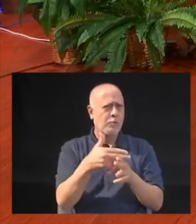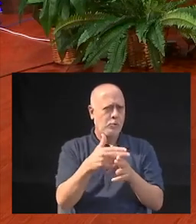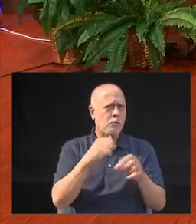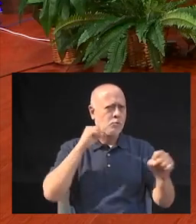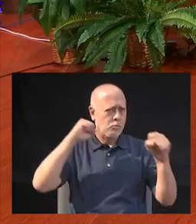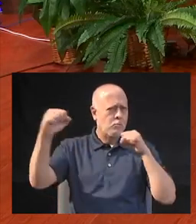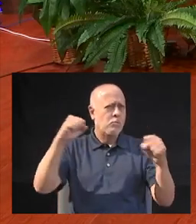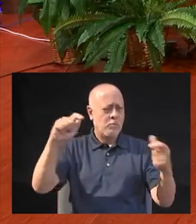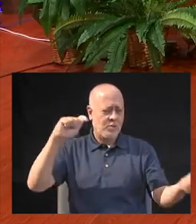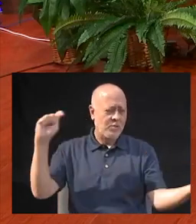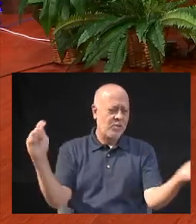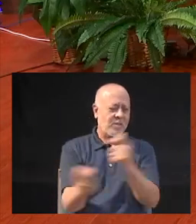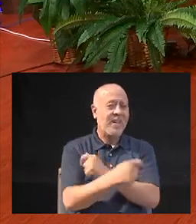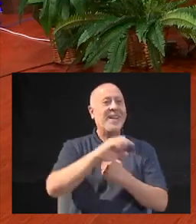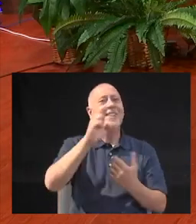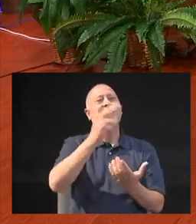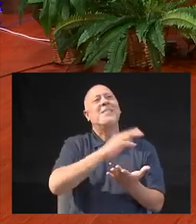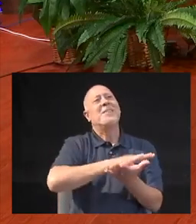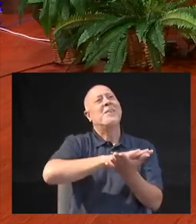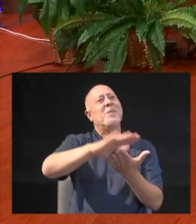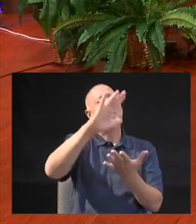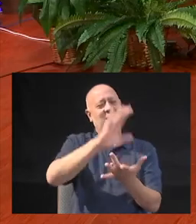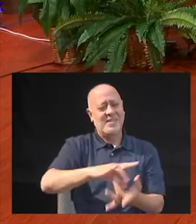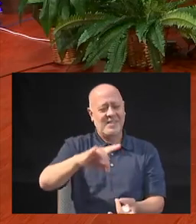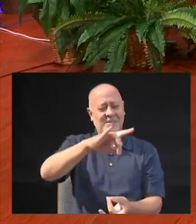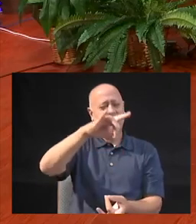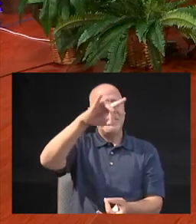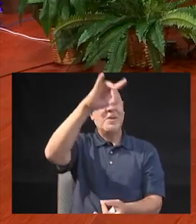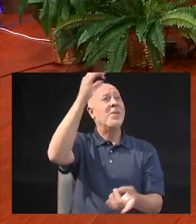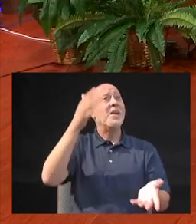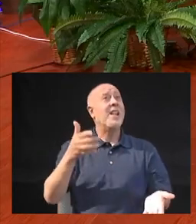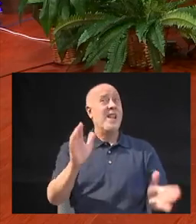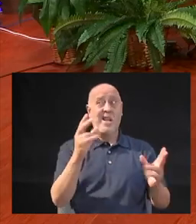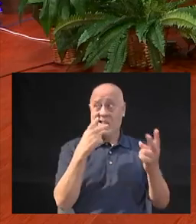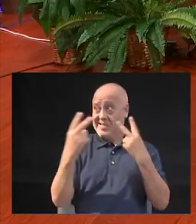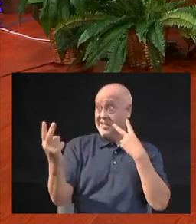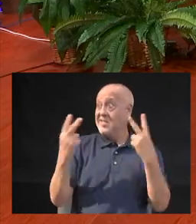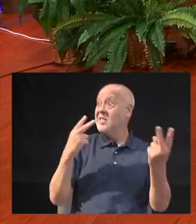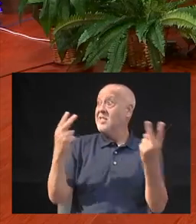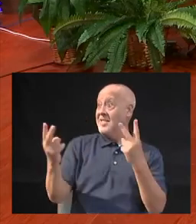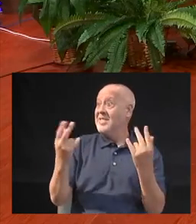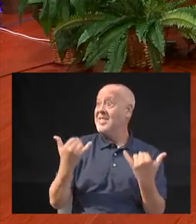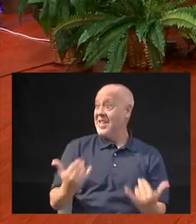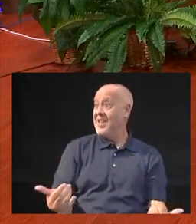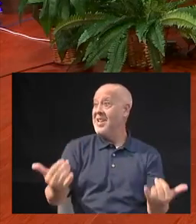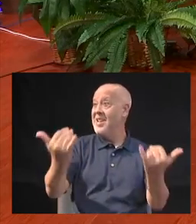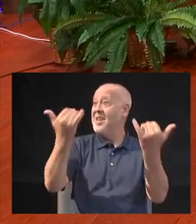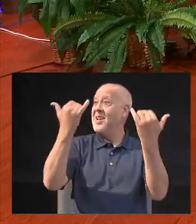Let us see it.